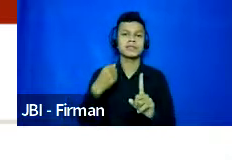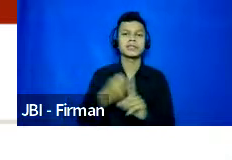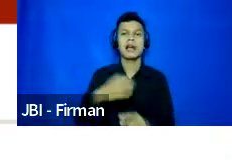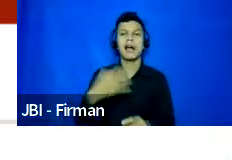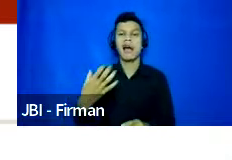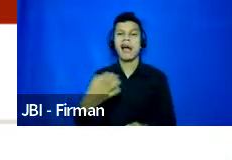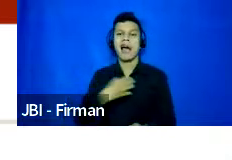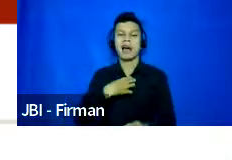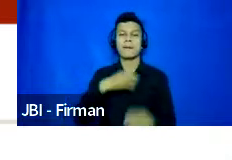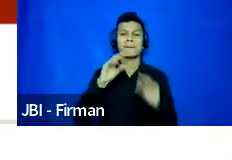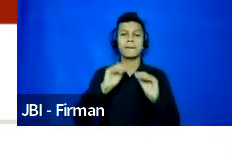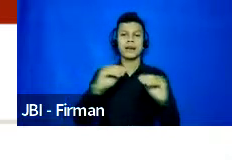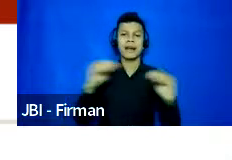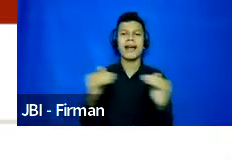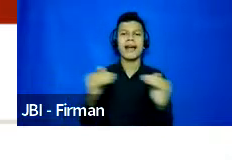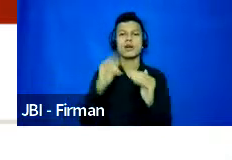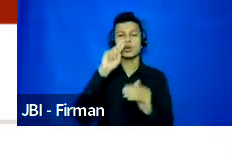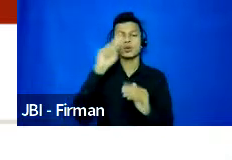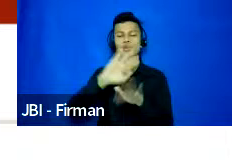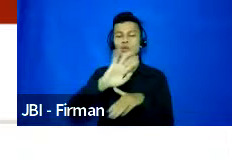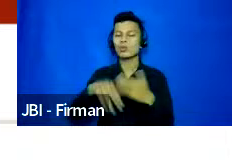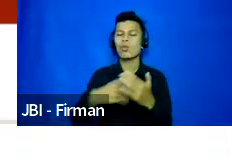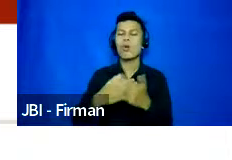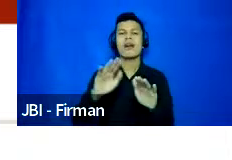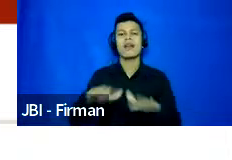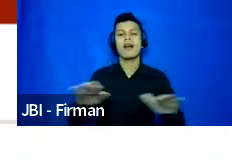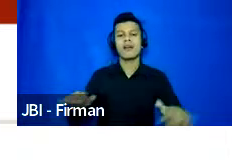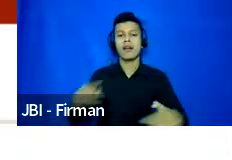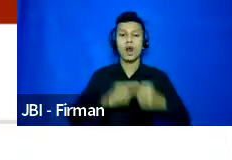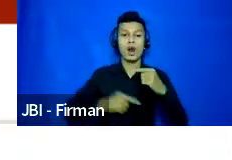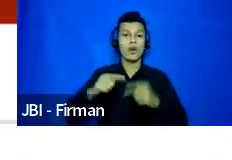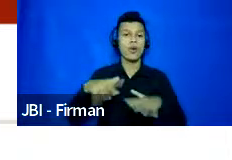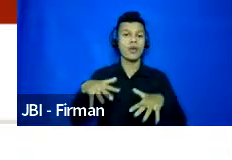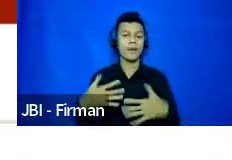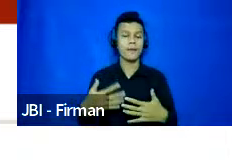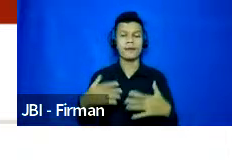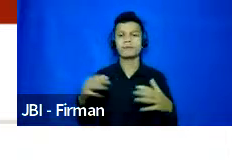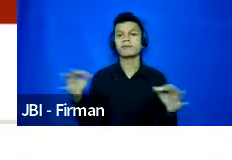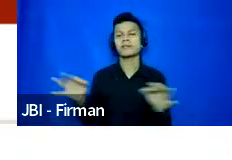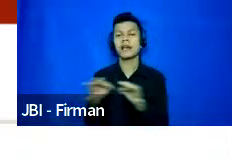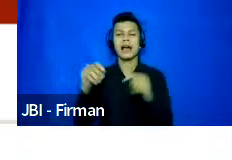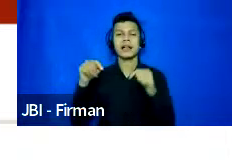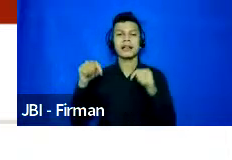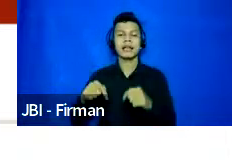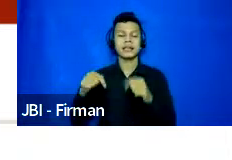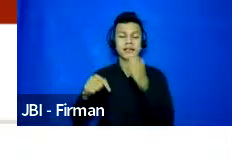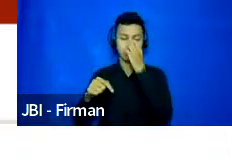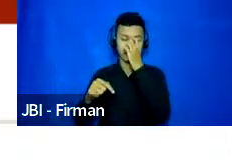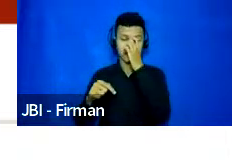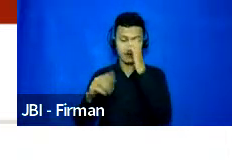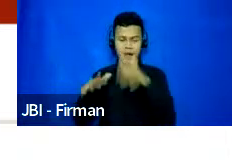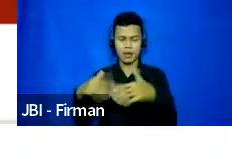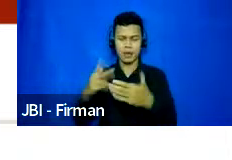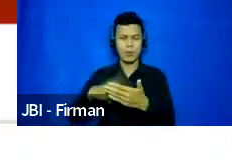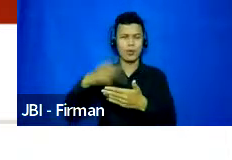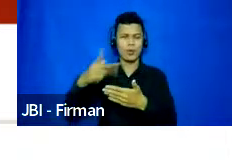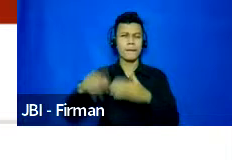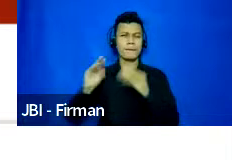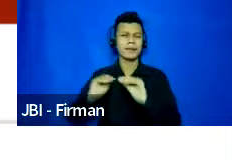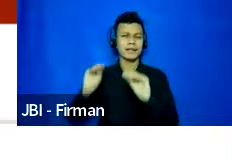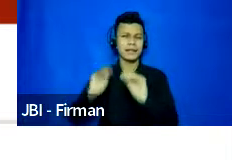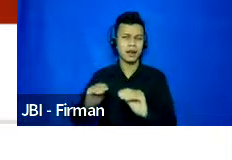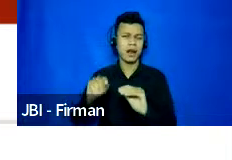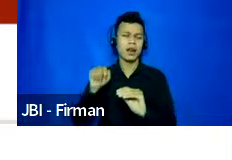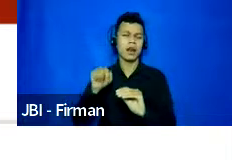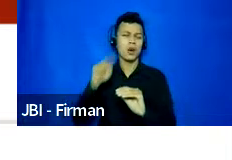all times, and using our common approaches or our proven and tested education programs to address barriers to